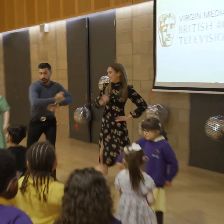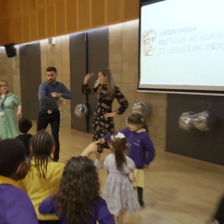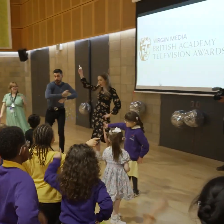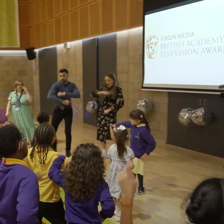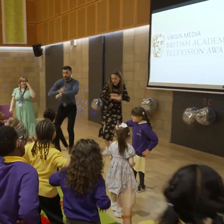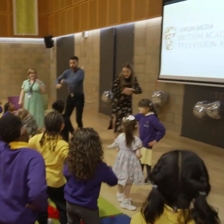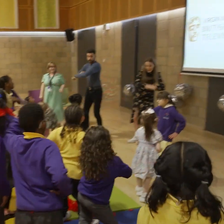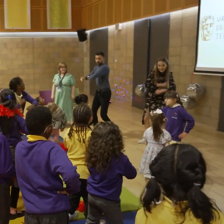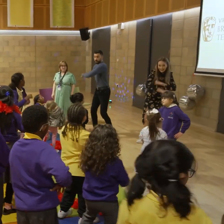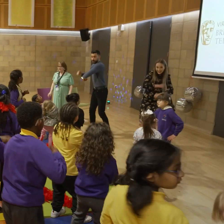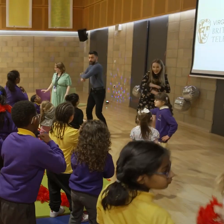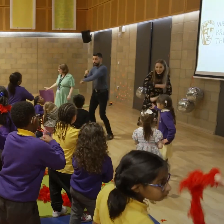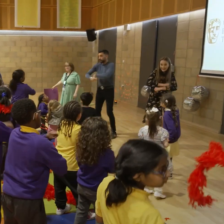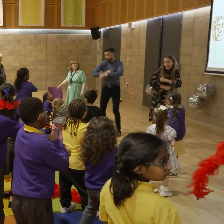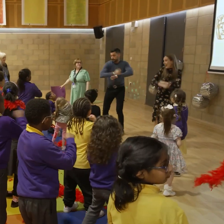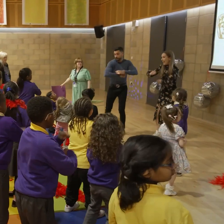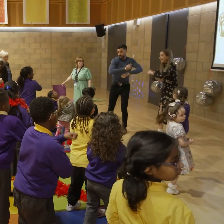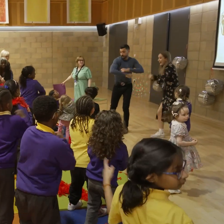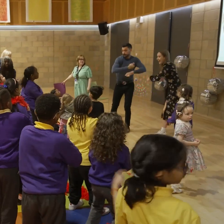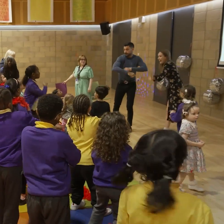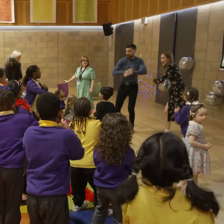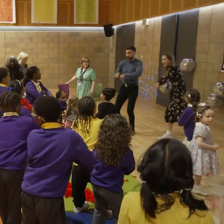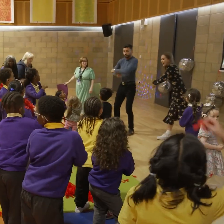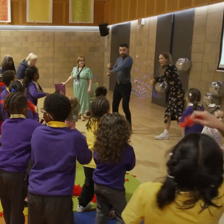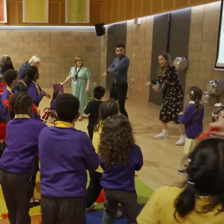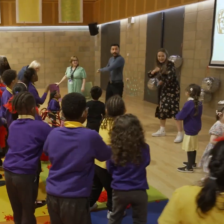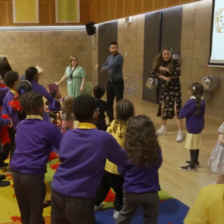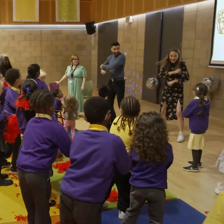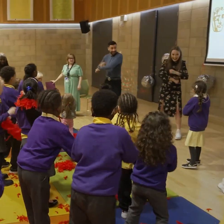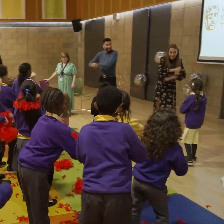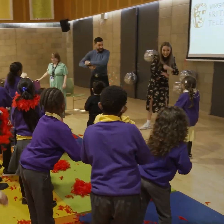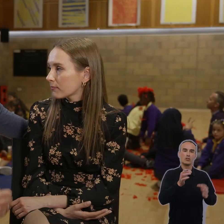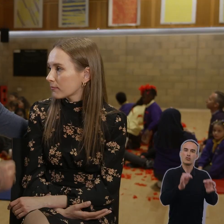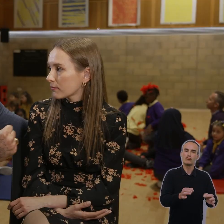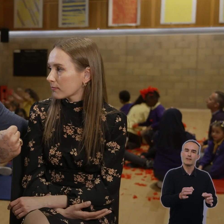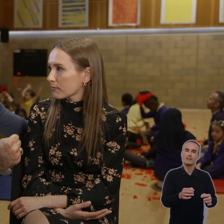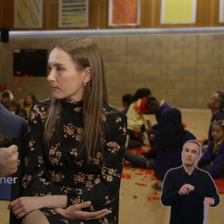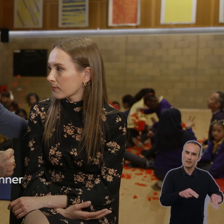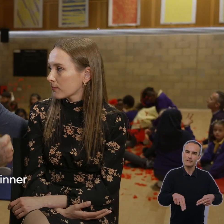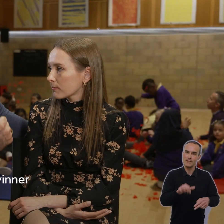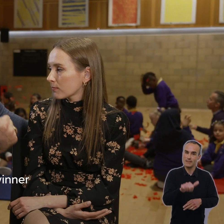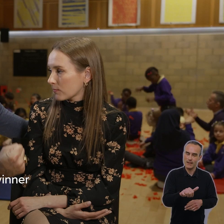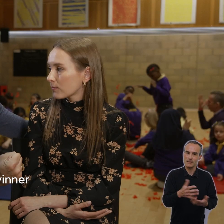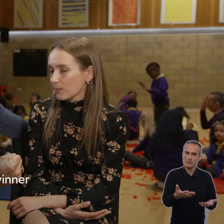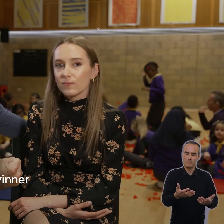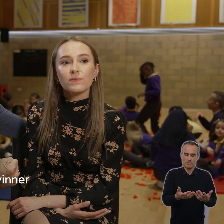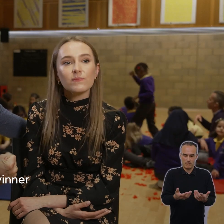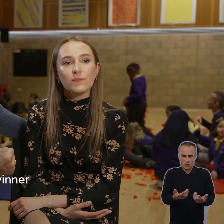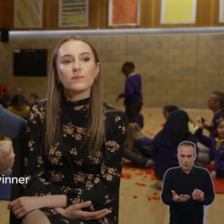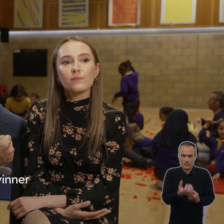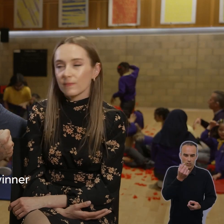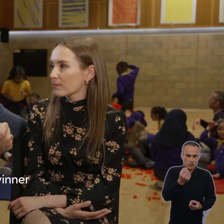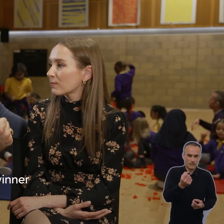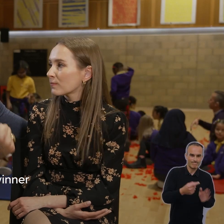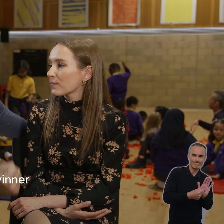sending a message to people. So yes, we want to win Strictly, we want to win Strictly, but I think what we achieve with the message that we send to people,